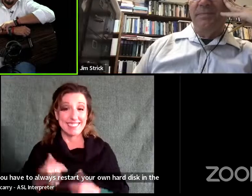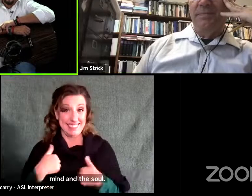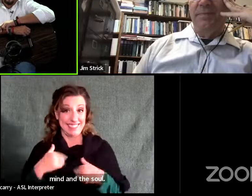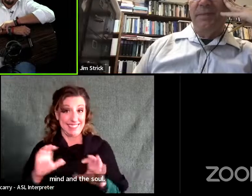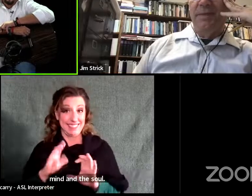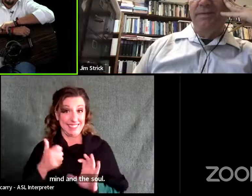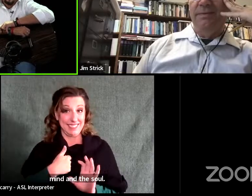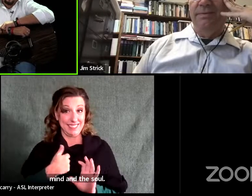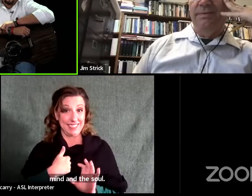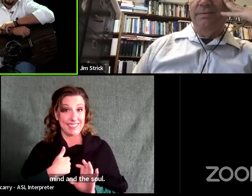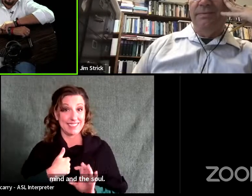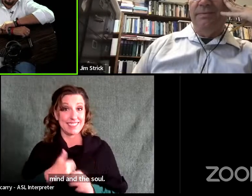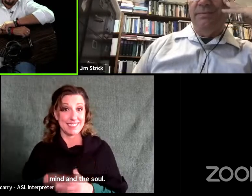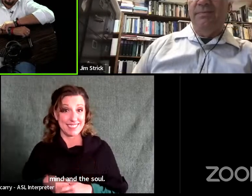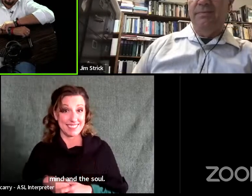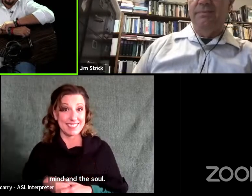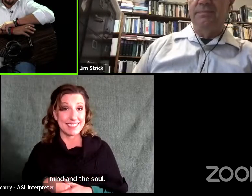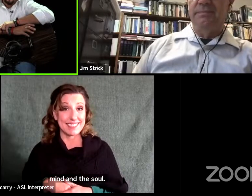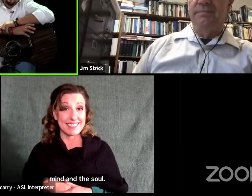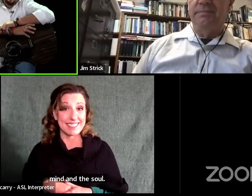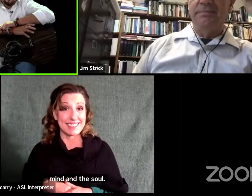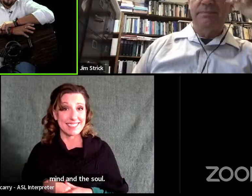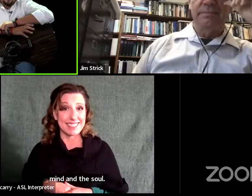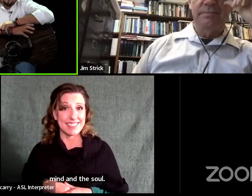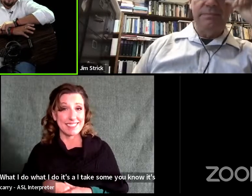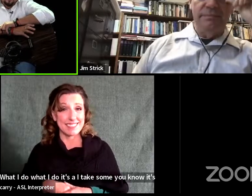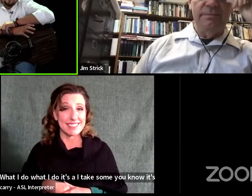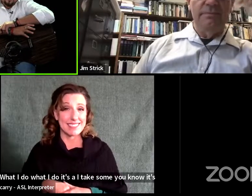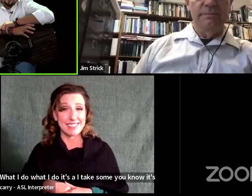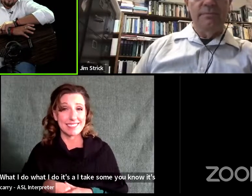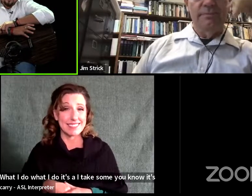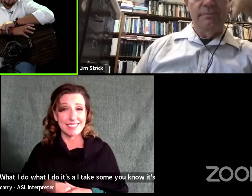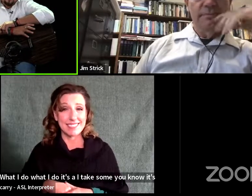what I do is I take some it's that